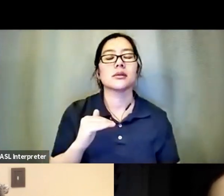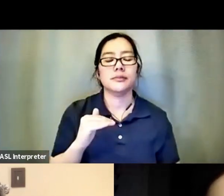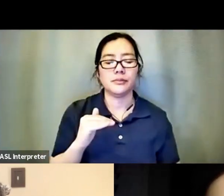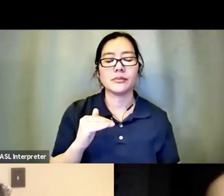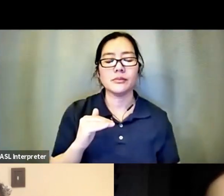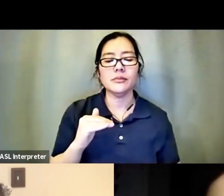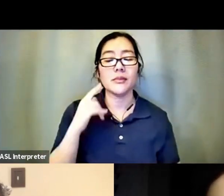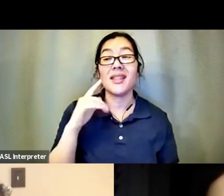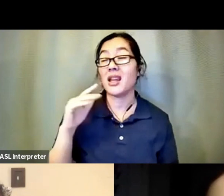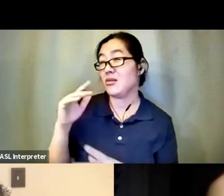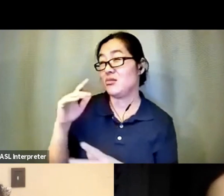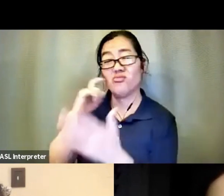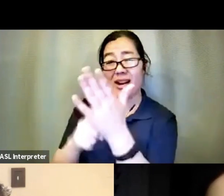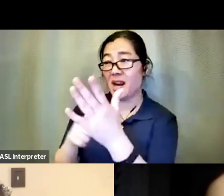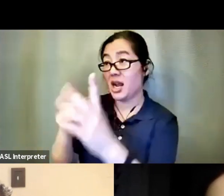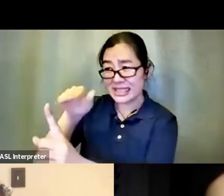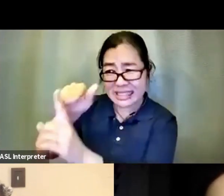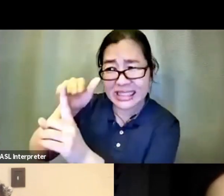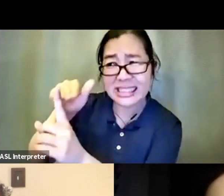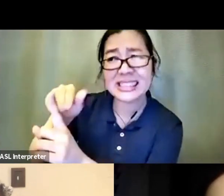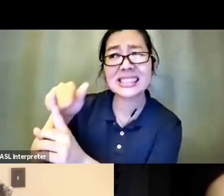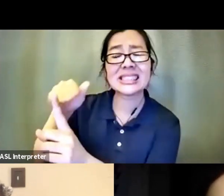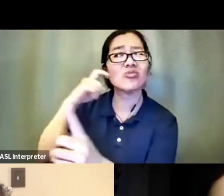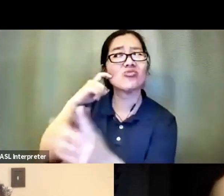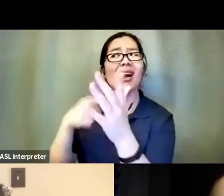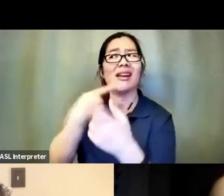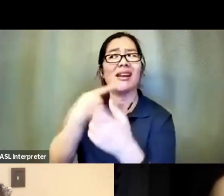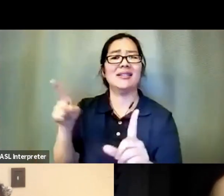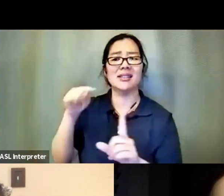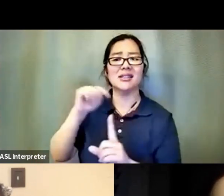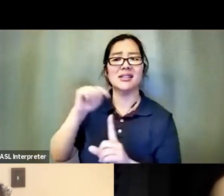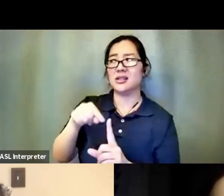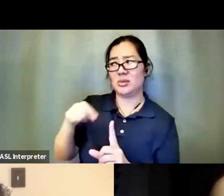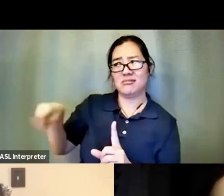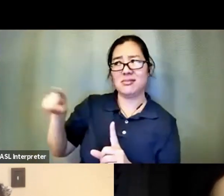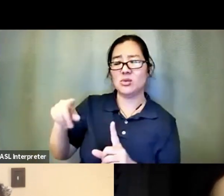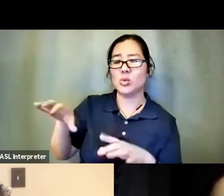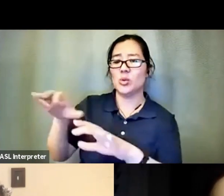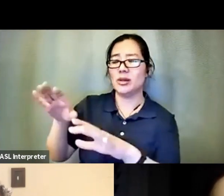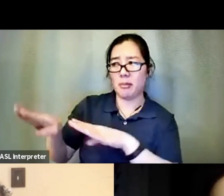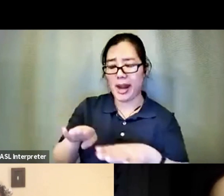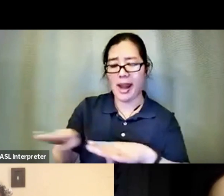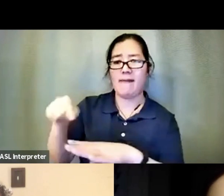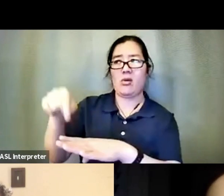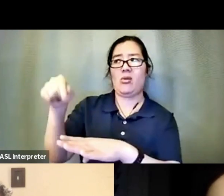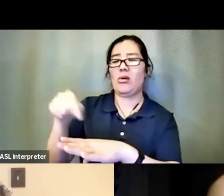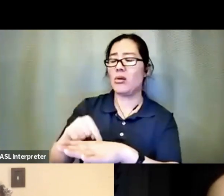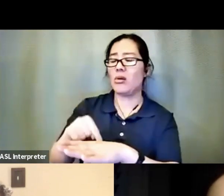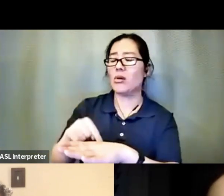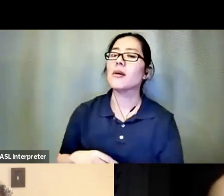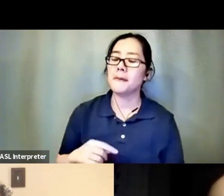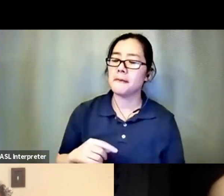out, people in, calling on their sense of good judgment, and I mean, I